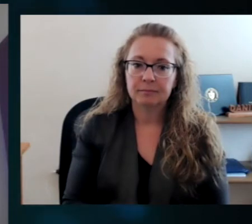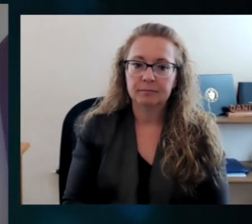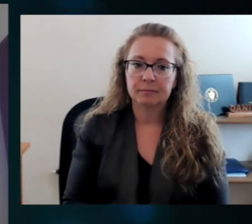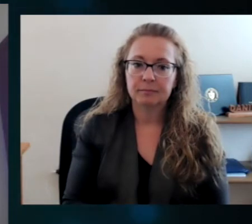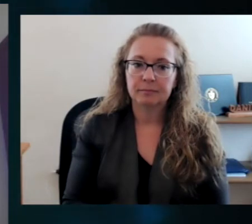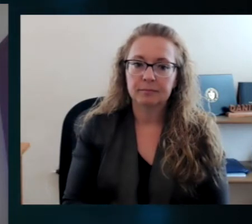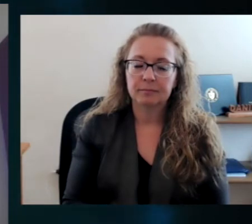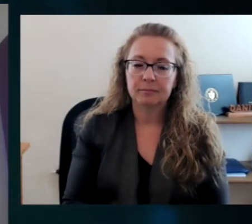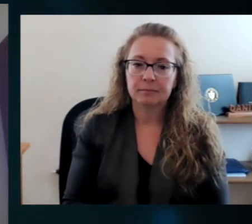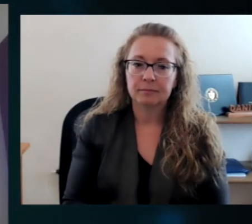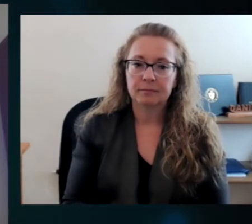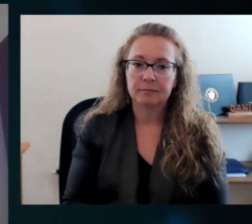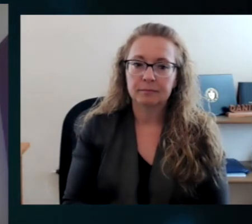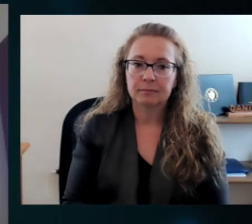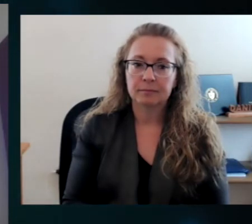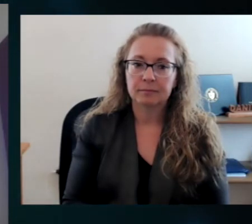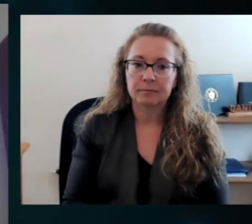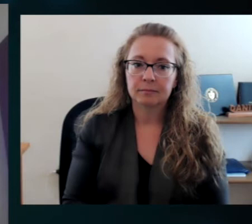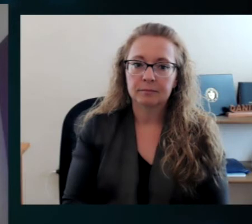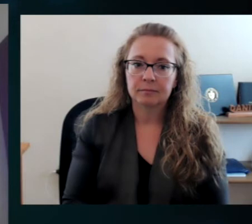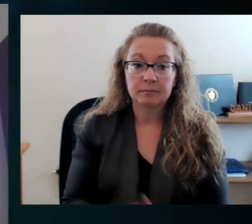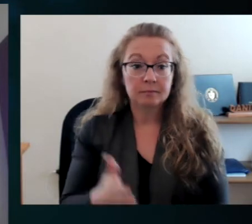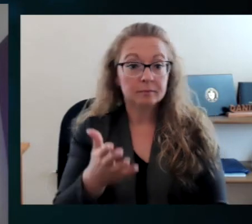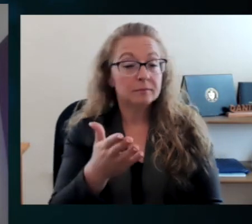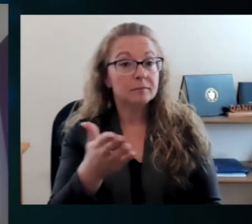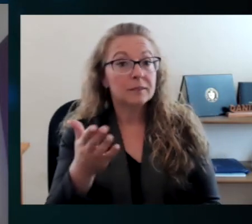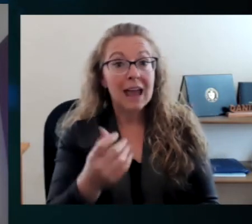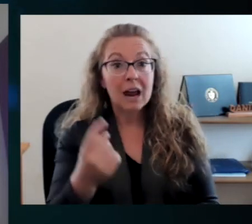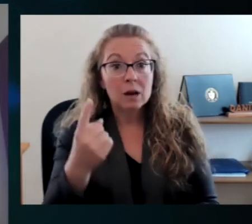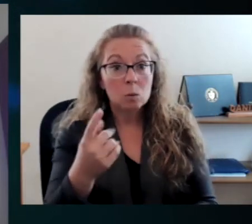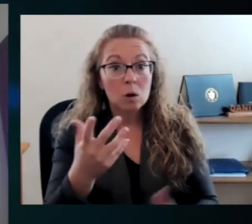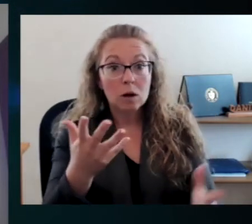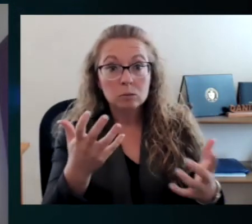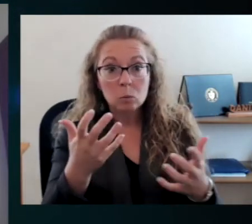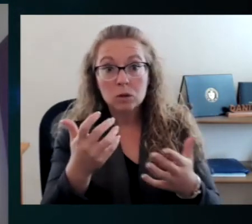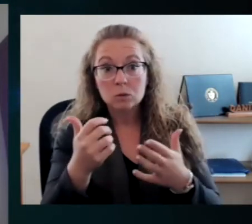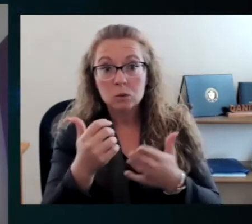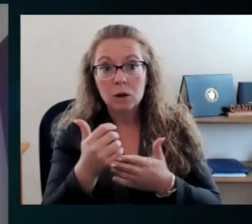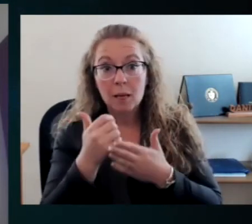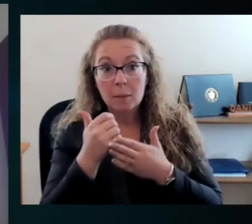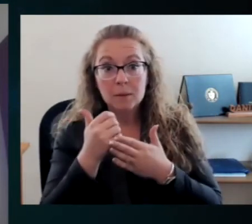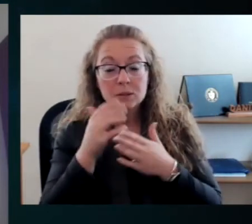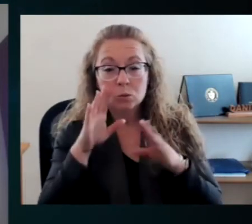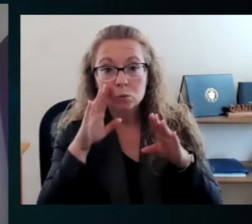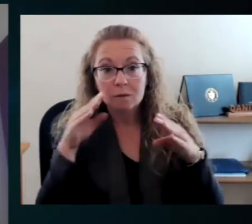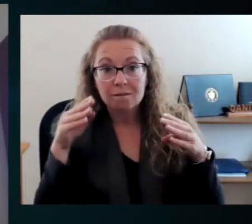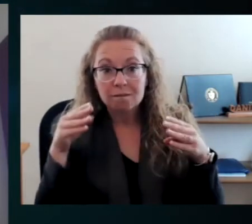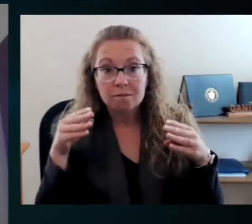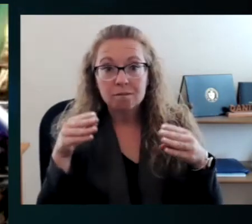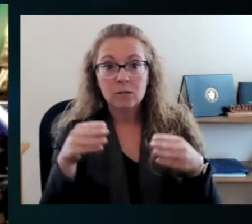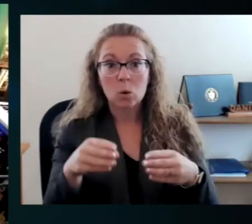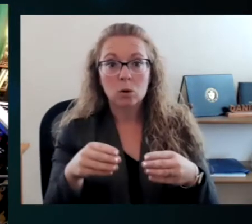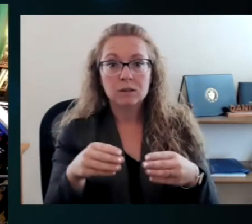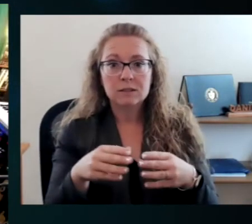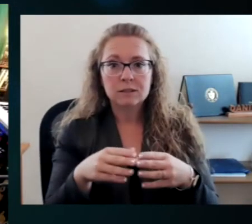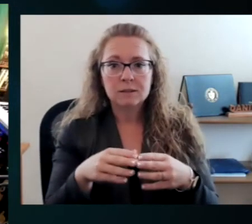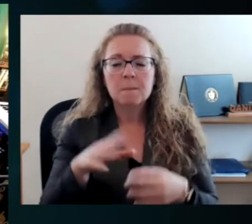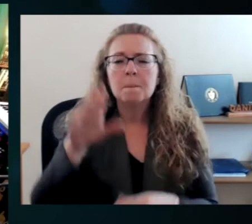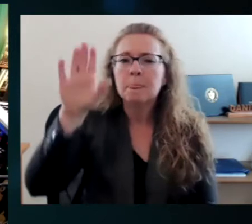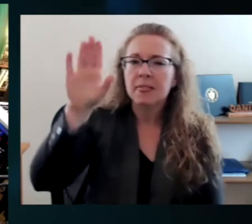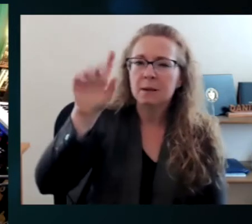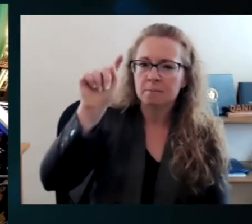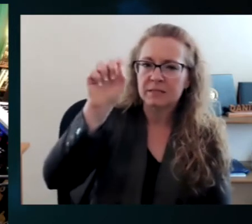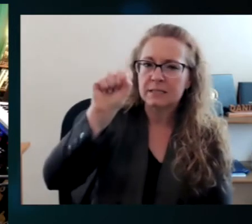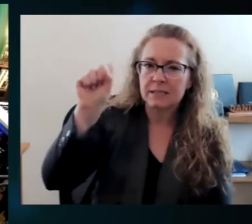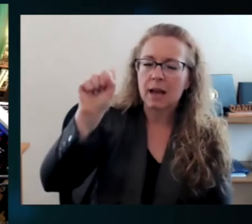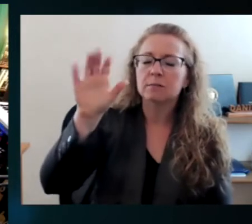Is there anyone that would like to focus us back in this direction? Let me take a stab